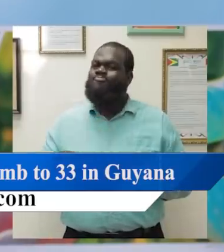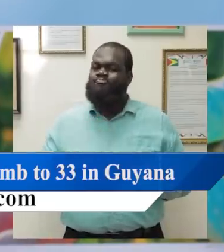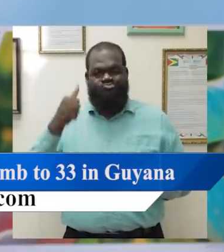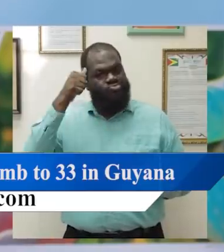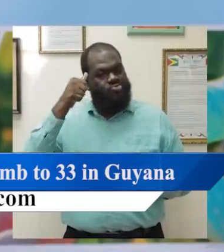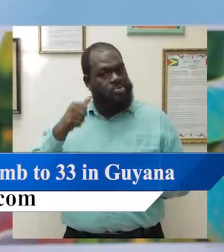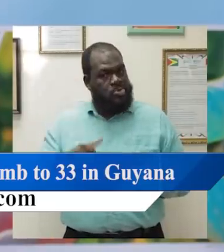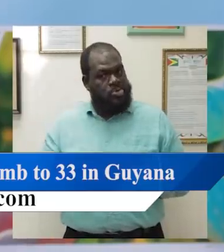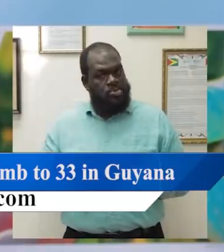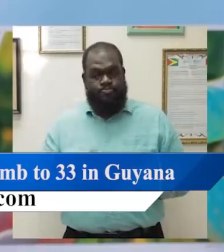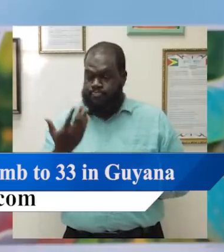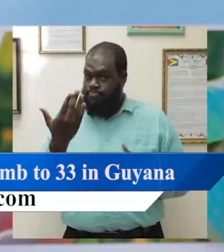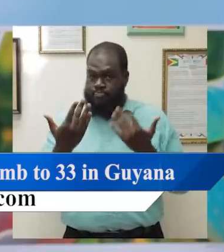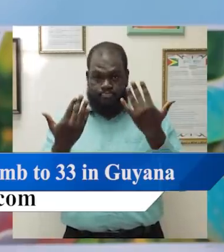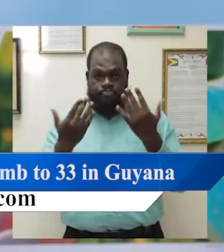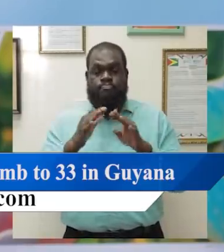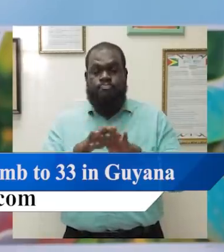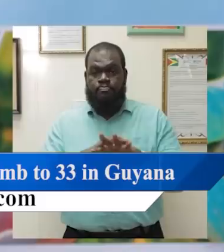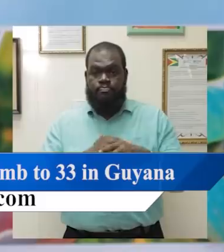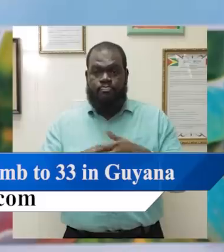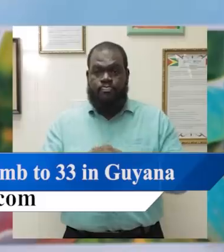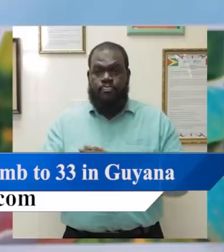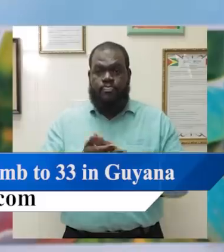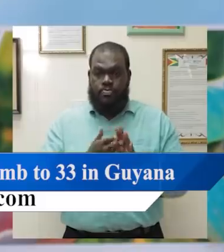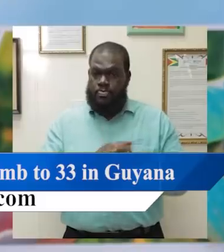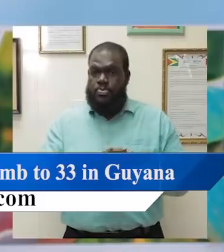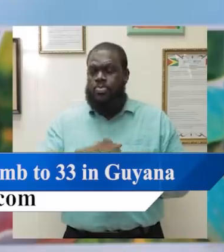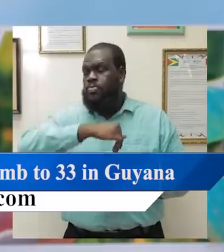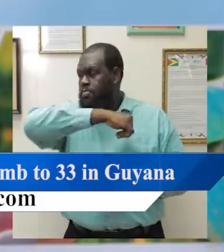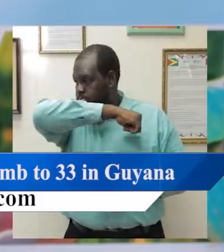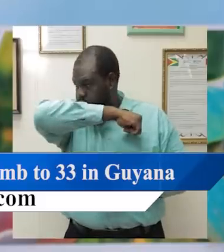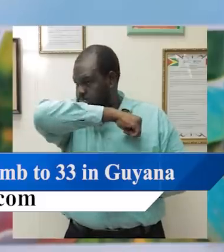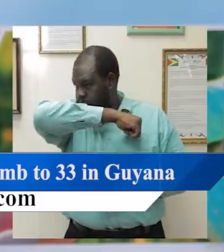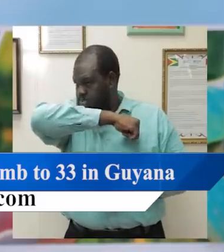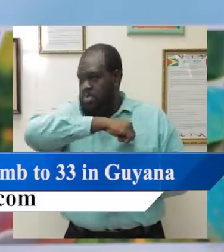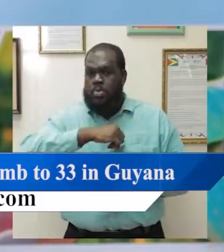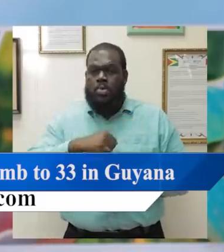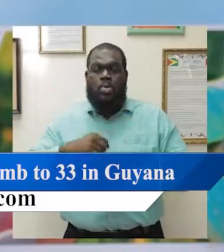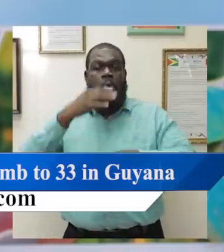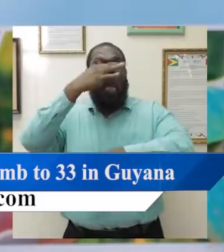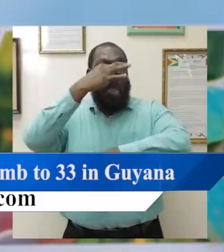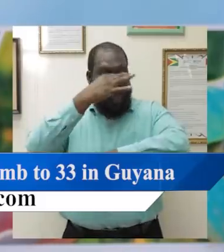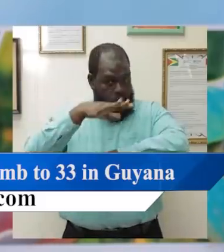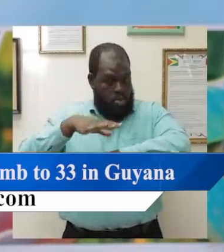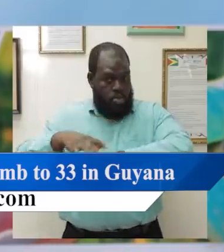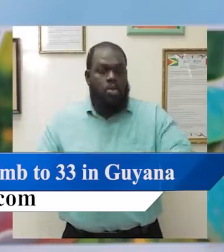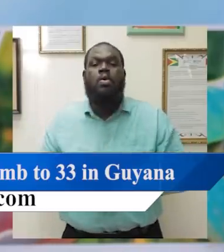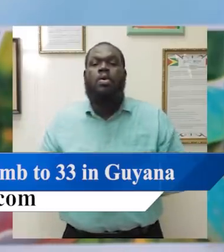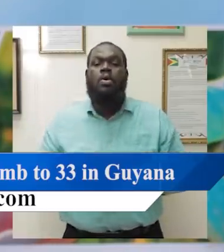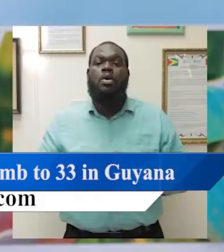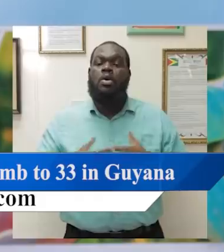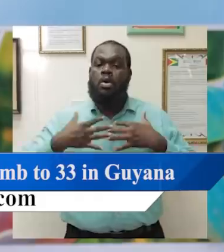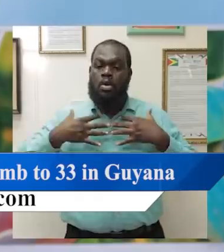Remember, hand washing, cough and sneeze etiquette, good respiratory hygiene,